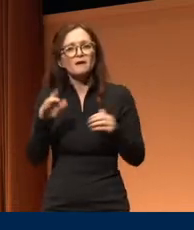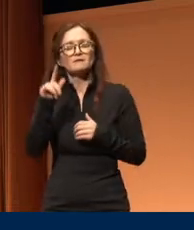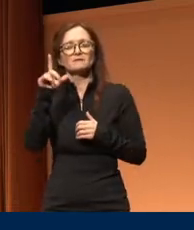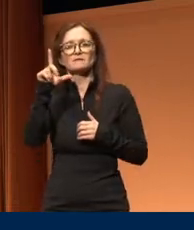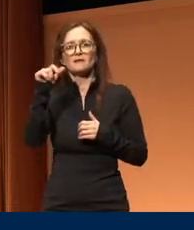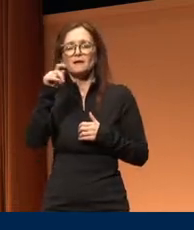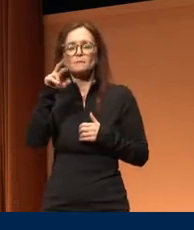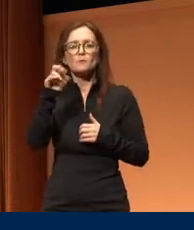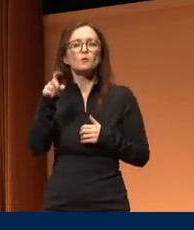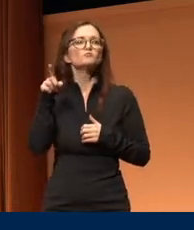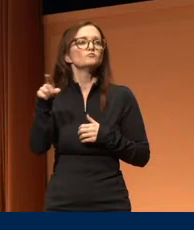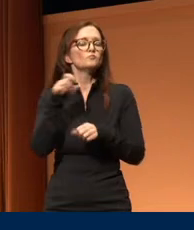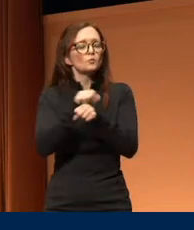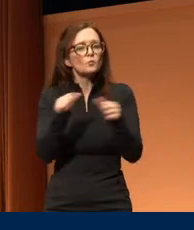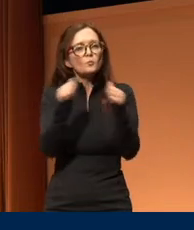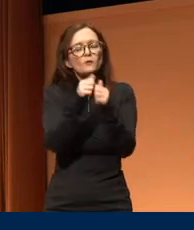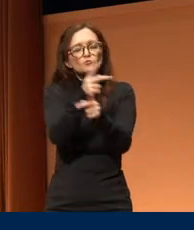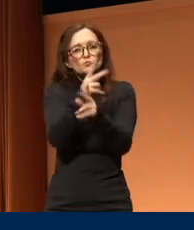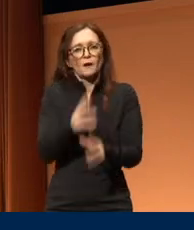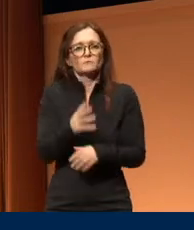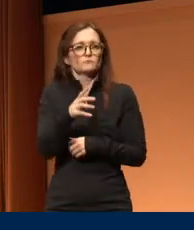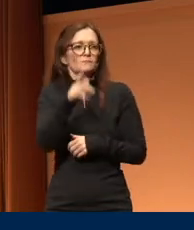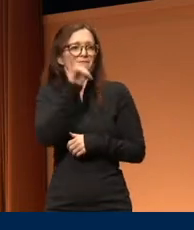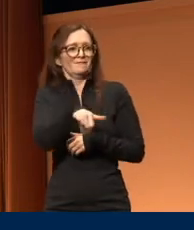director of this institute, John